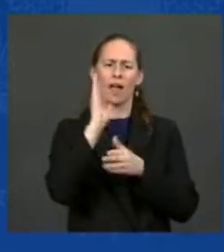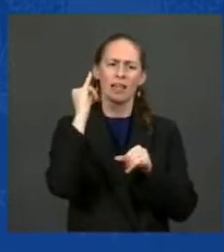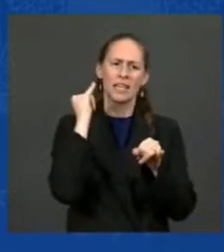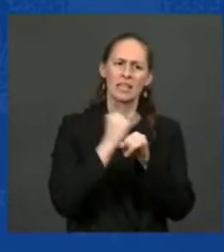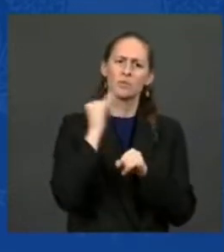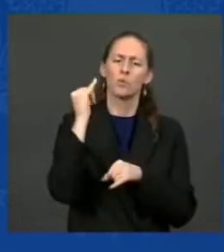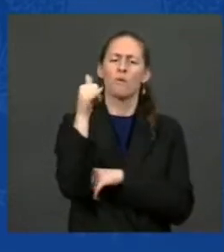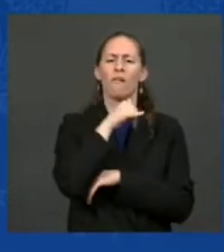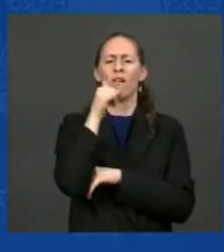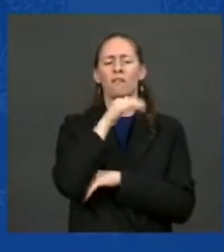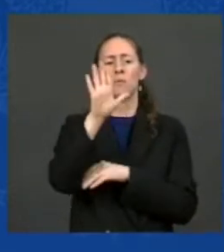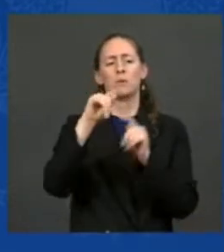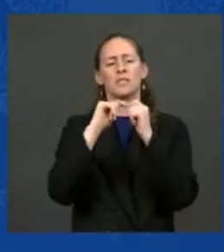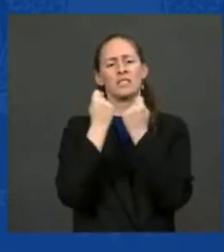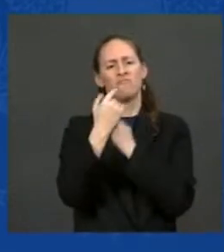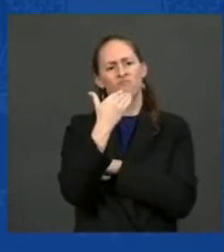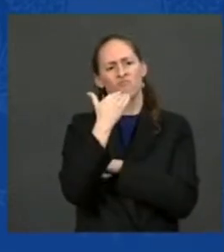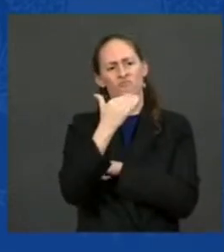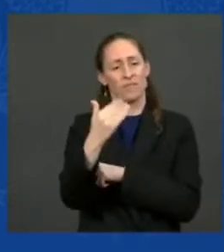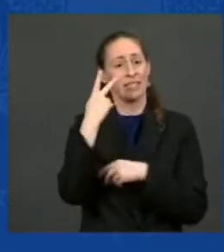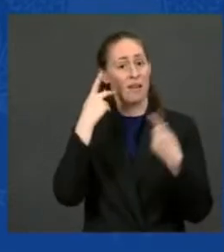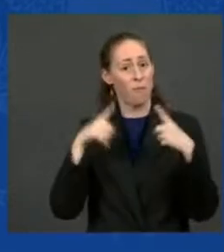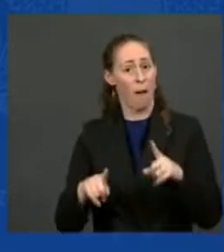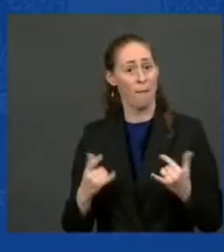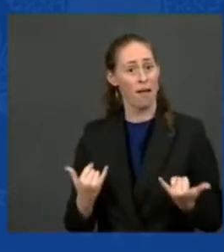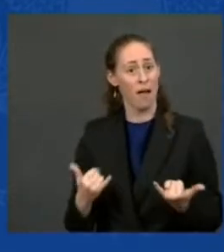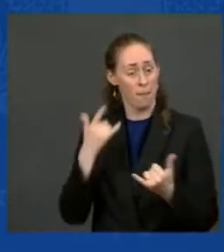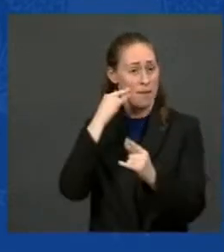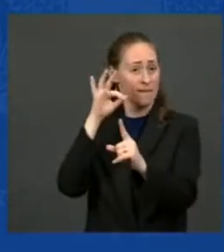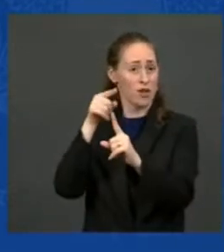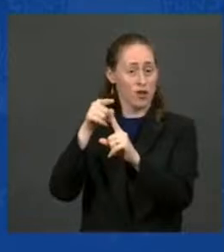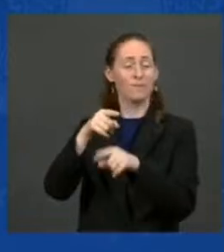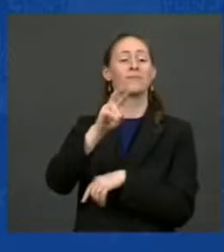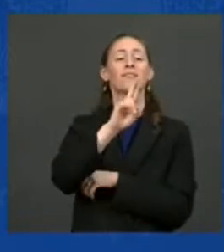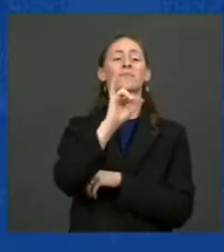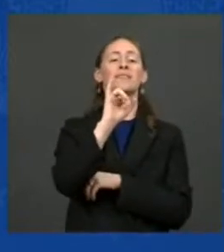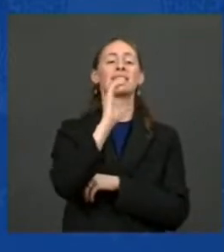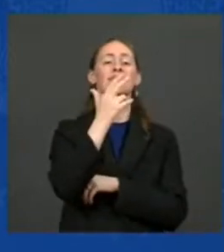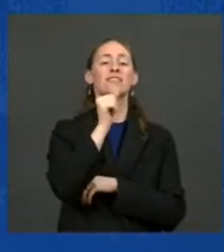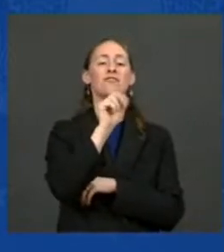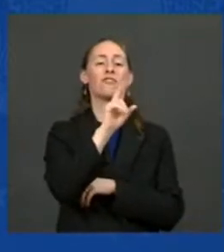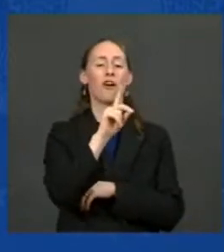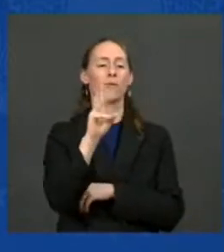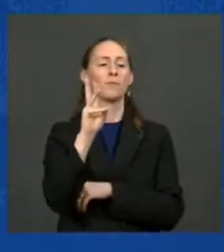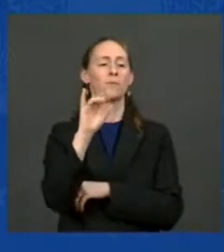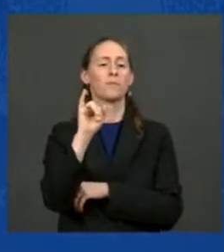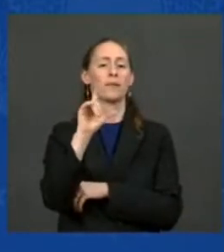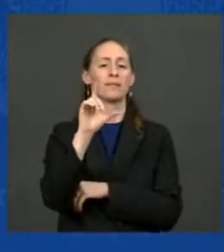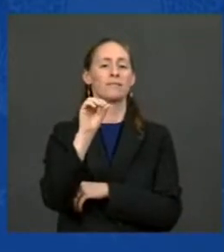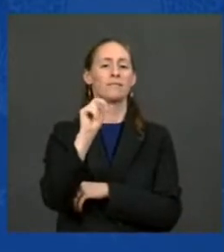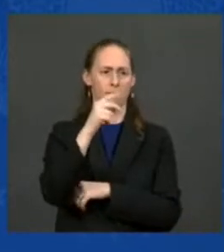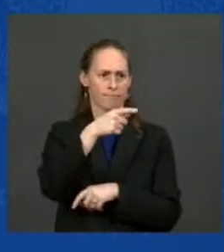happen. Richard Wilson, who is the Gladstein, holds the Gladstein chair,